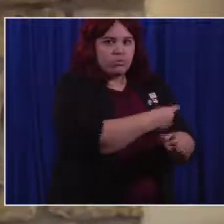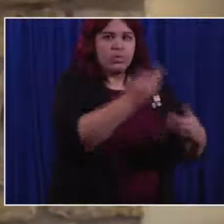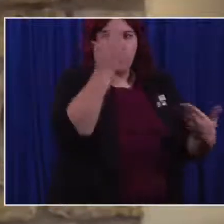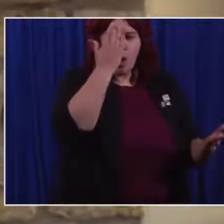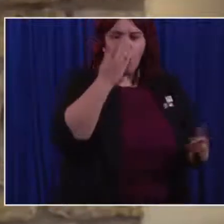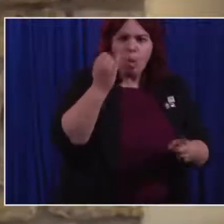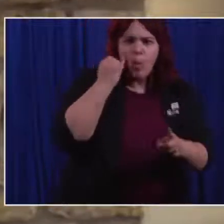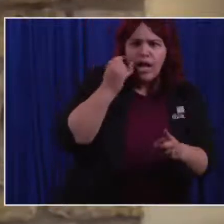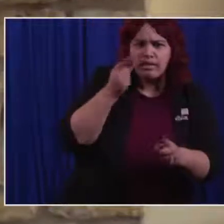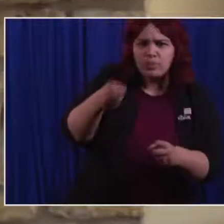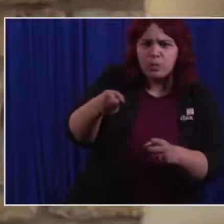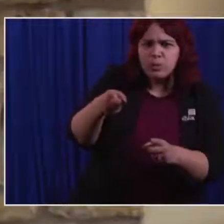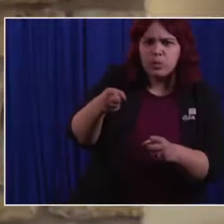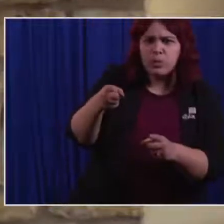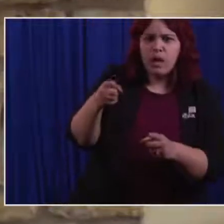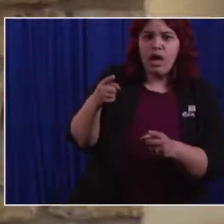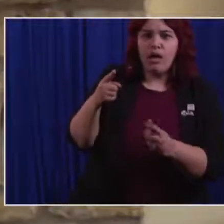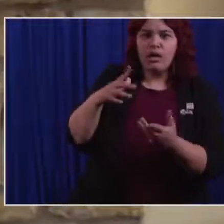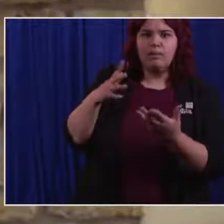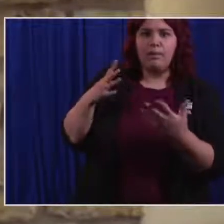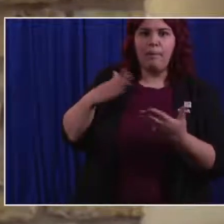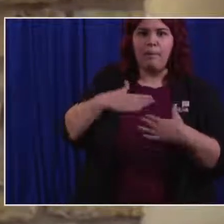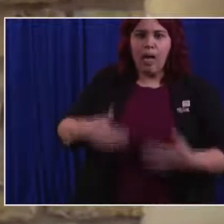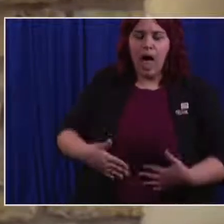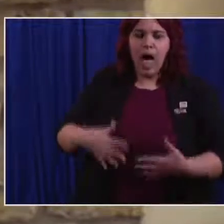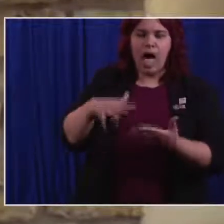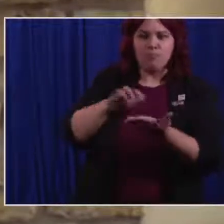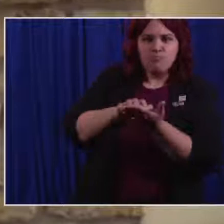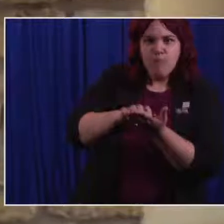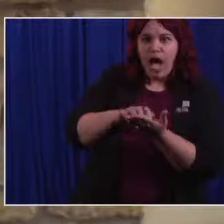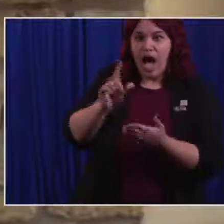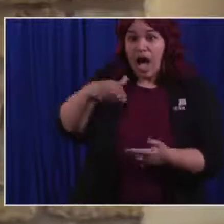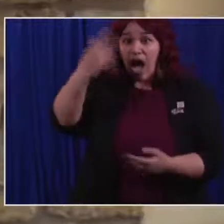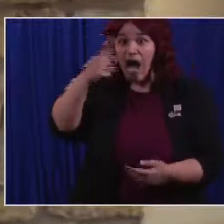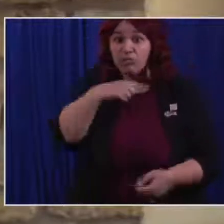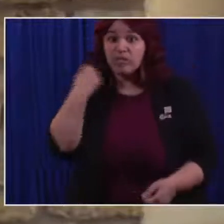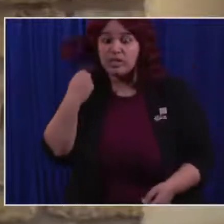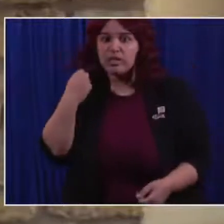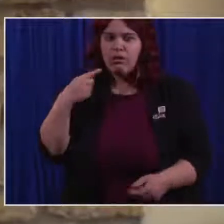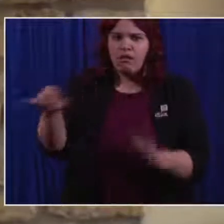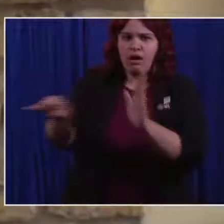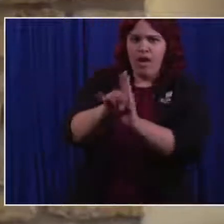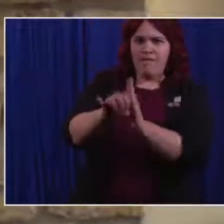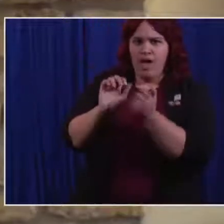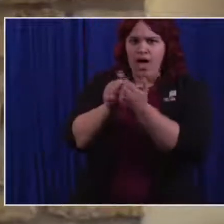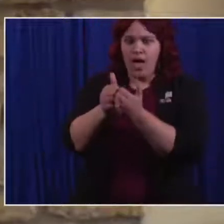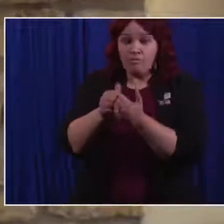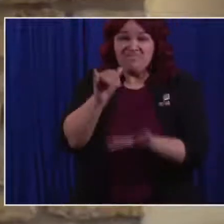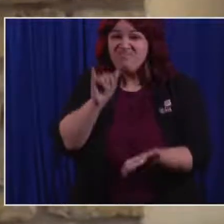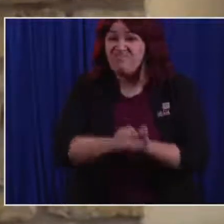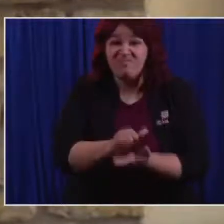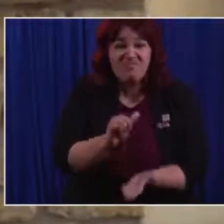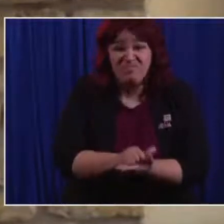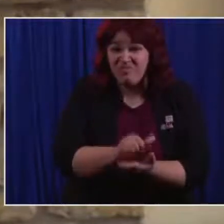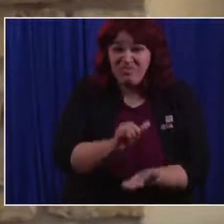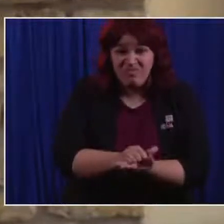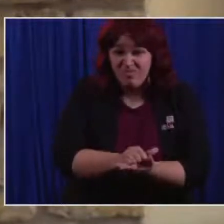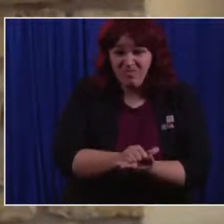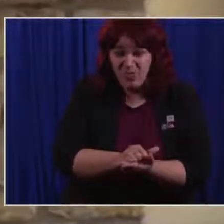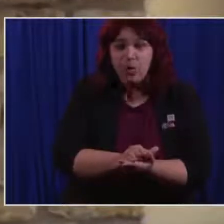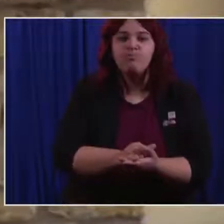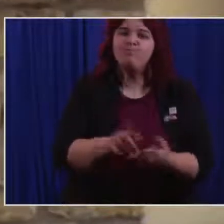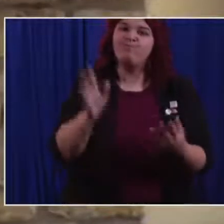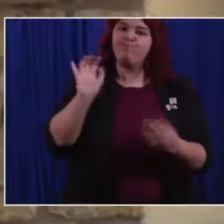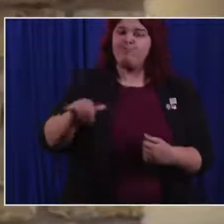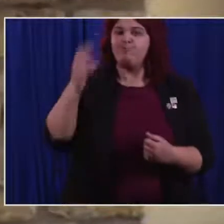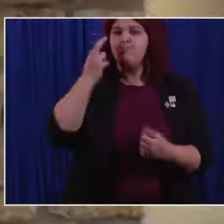really encouraging. It's another step toward normalcy, but it's reinforcing the benefits of